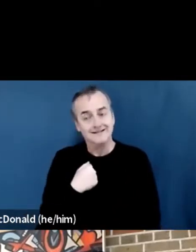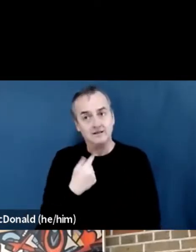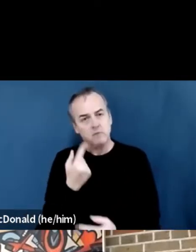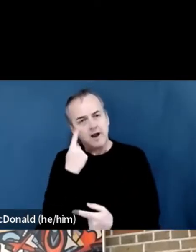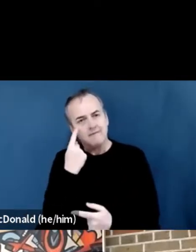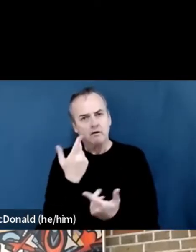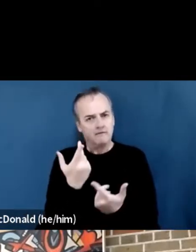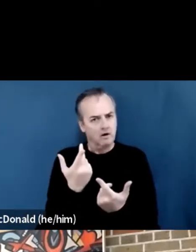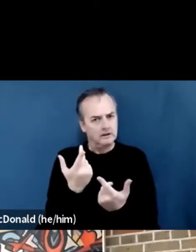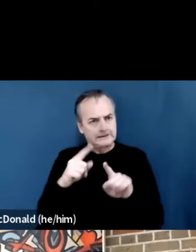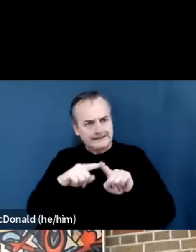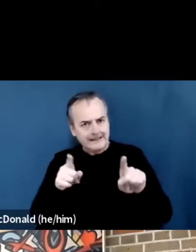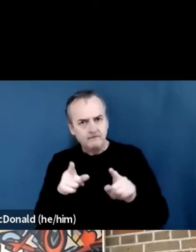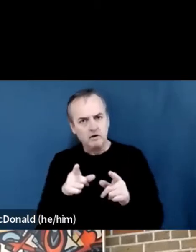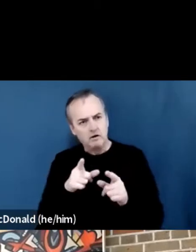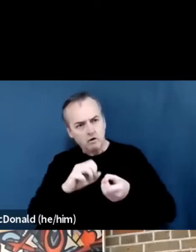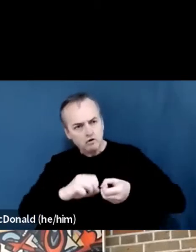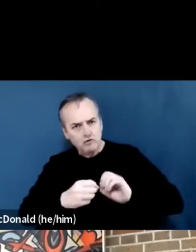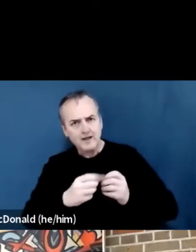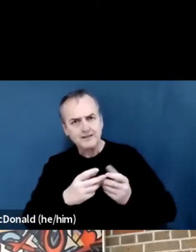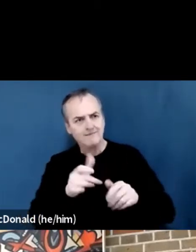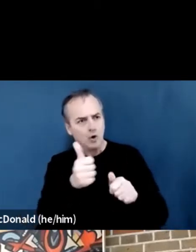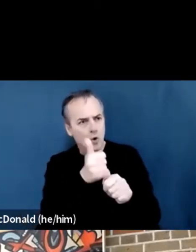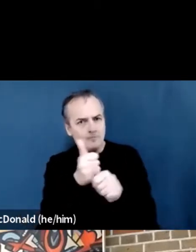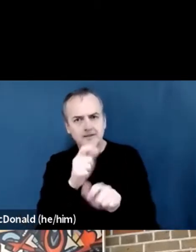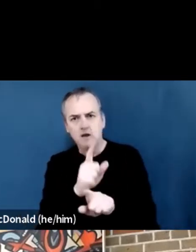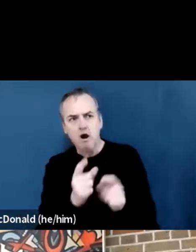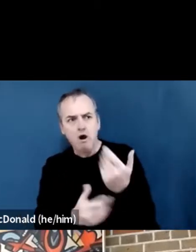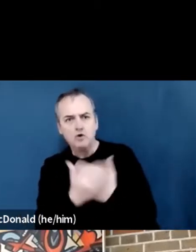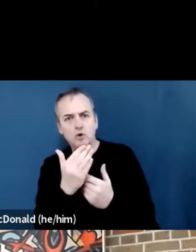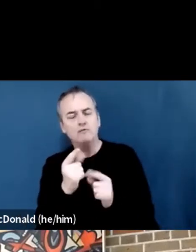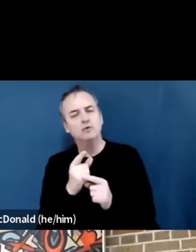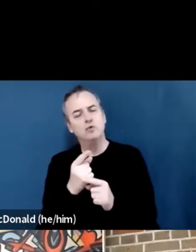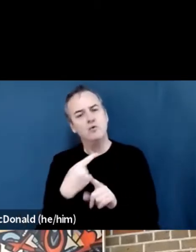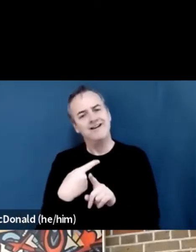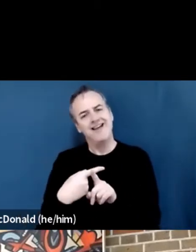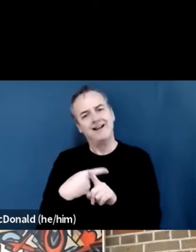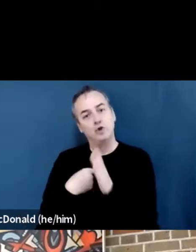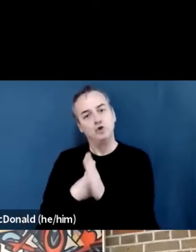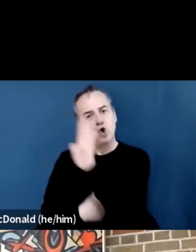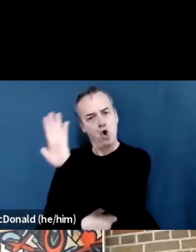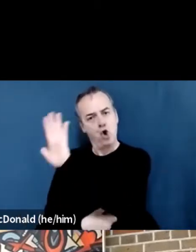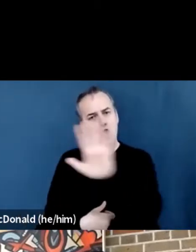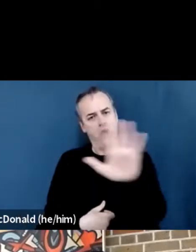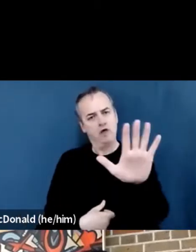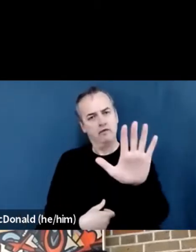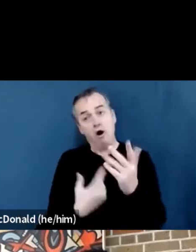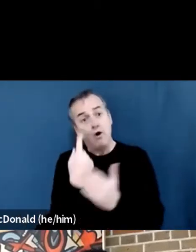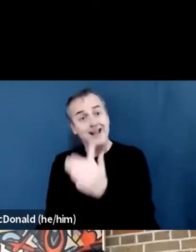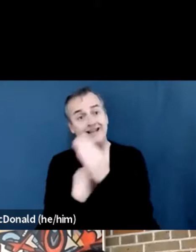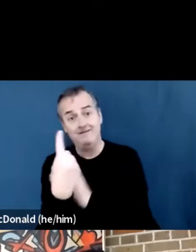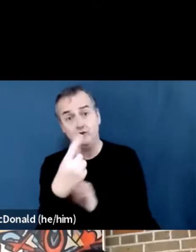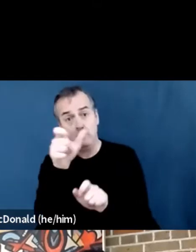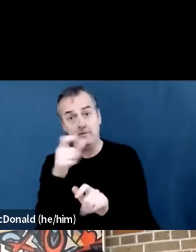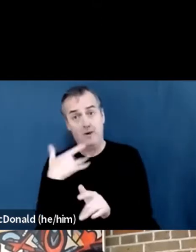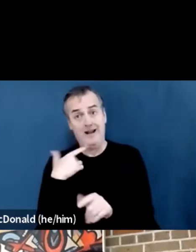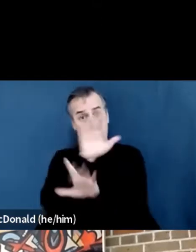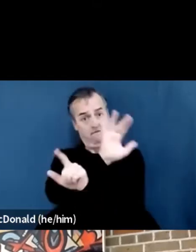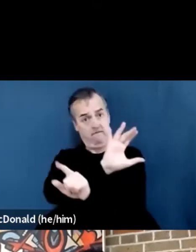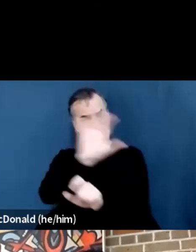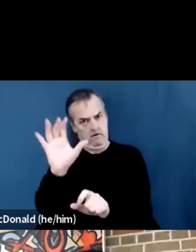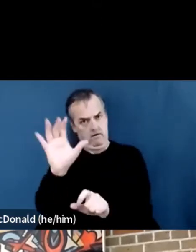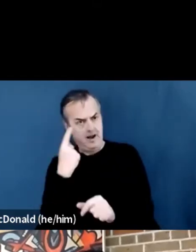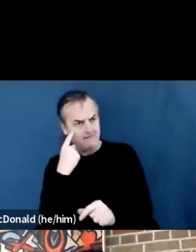looking at different creative companies across the North and individuals, just trying to find where that